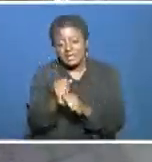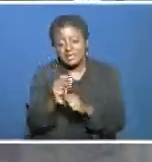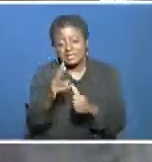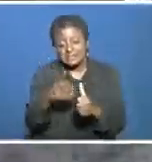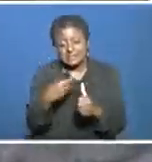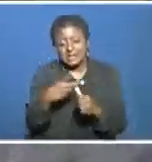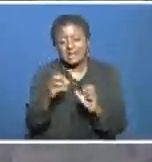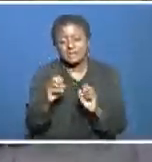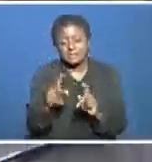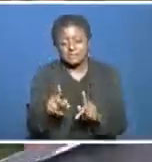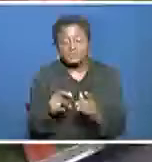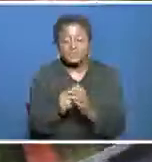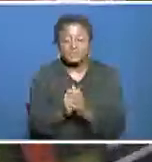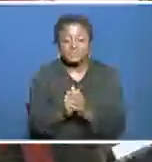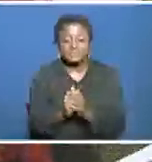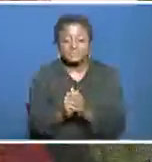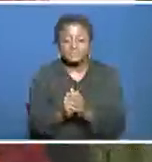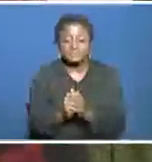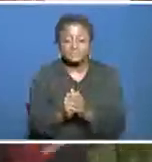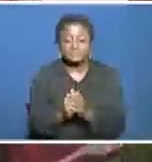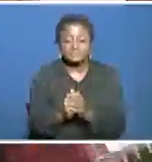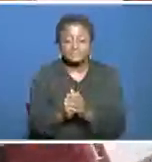break.